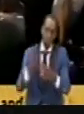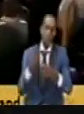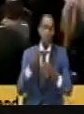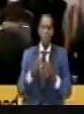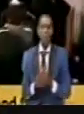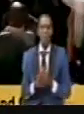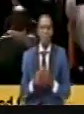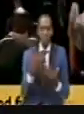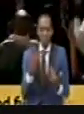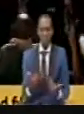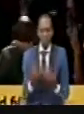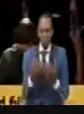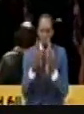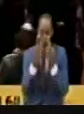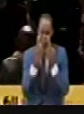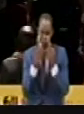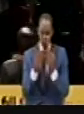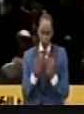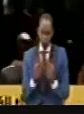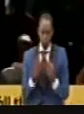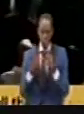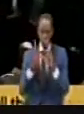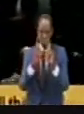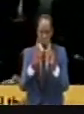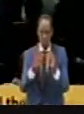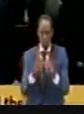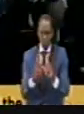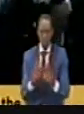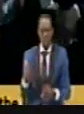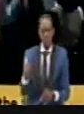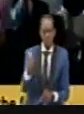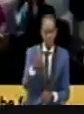Praise the Lord. You have got it in Jesus' name.